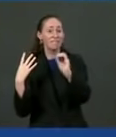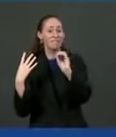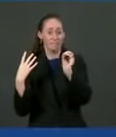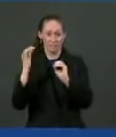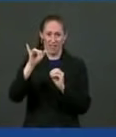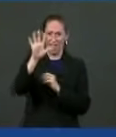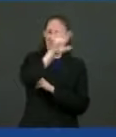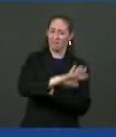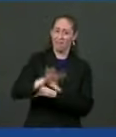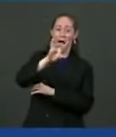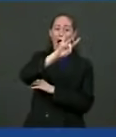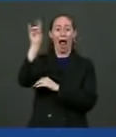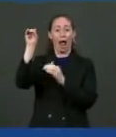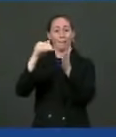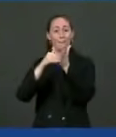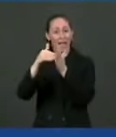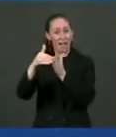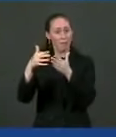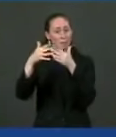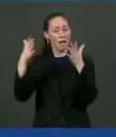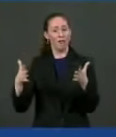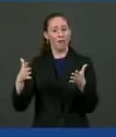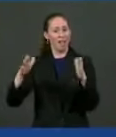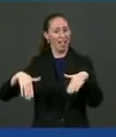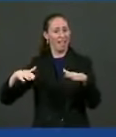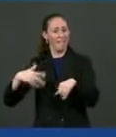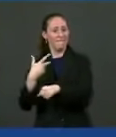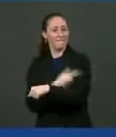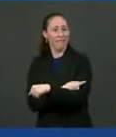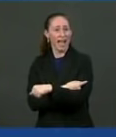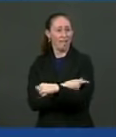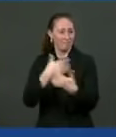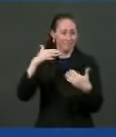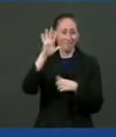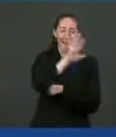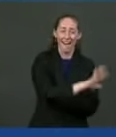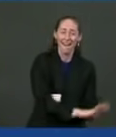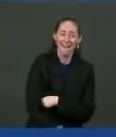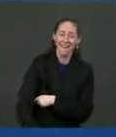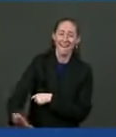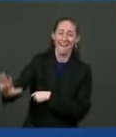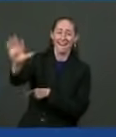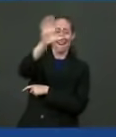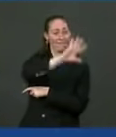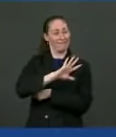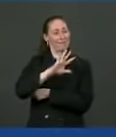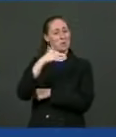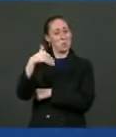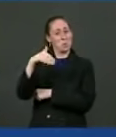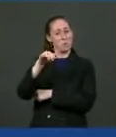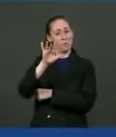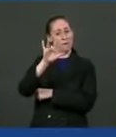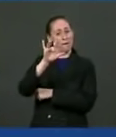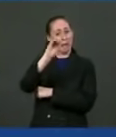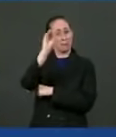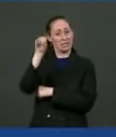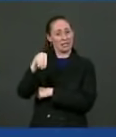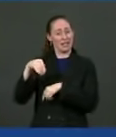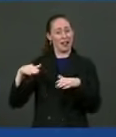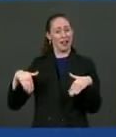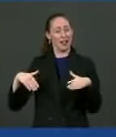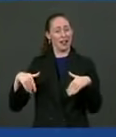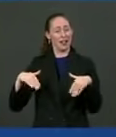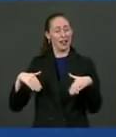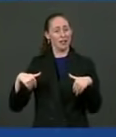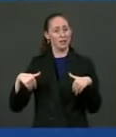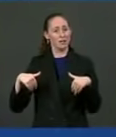vaccinated. And a country as large as ours, that's 25% minority. That 25% can cause